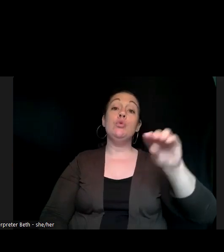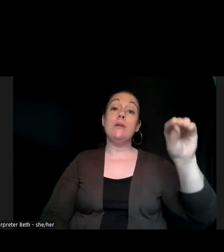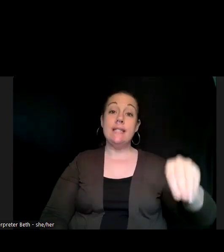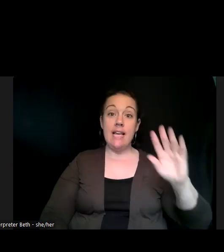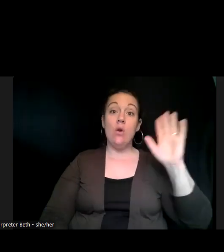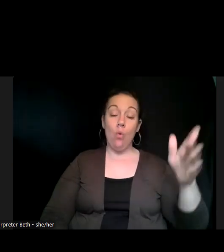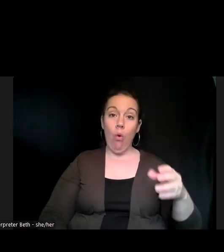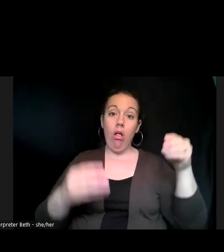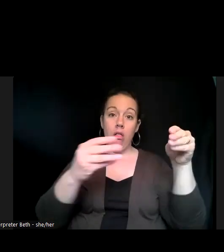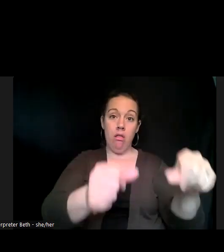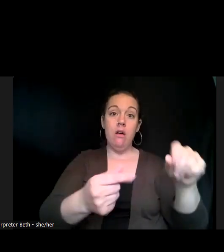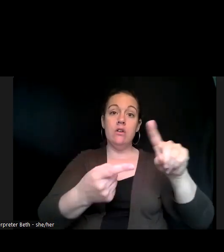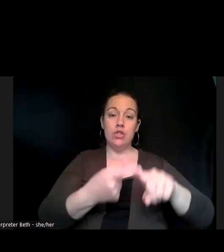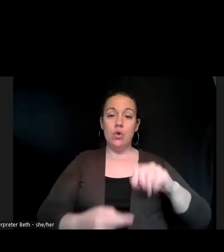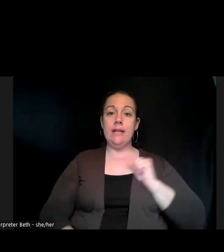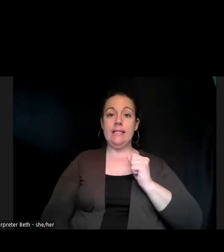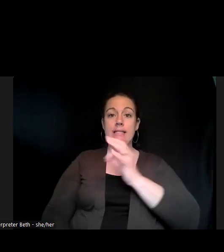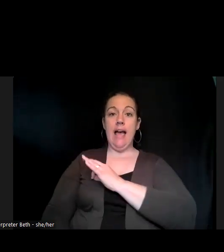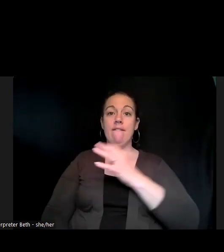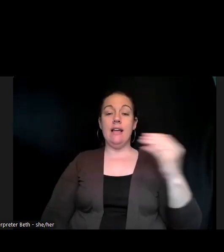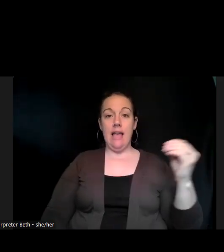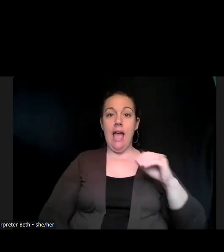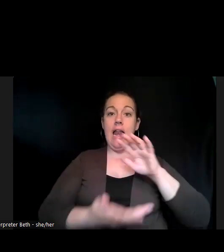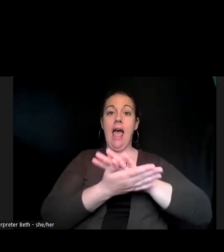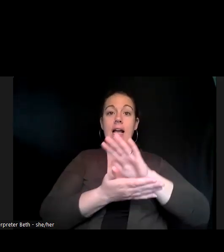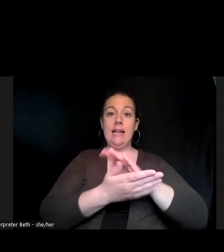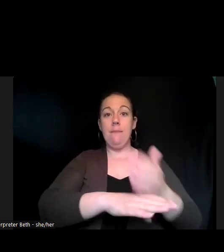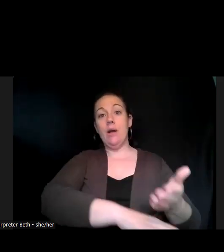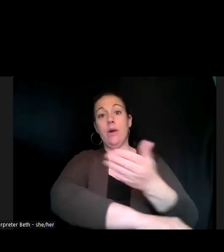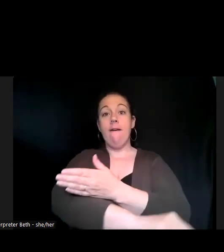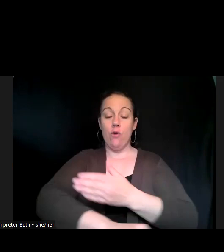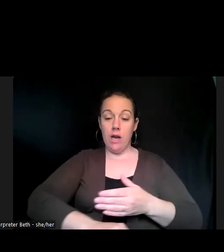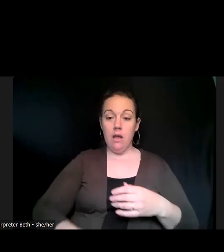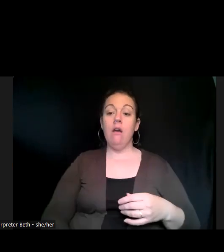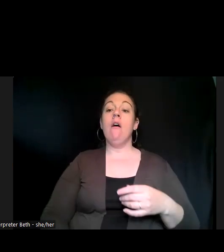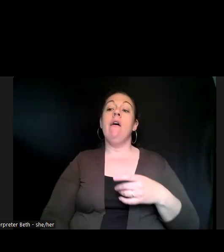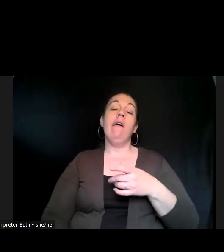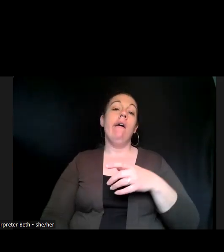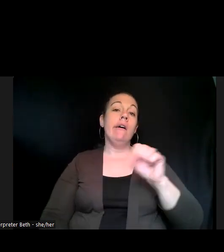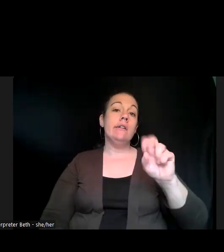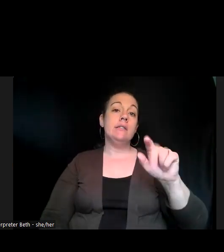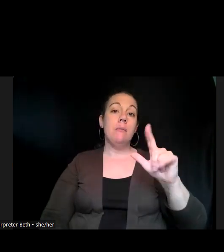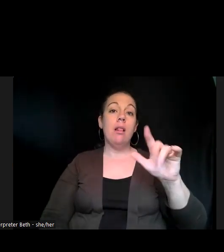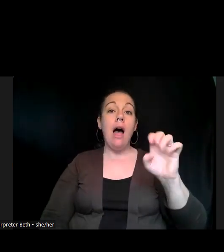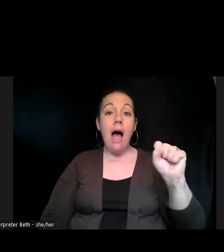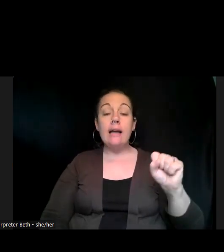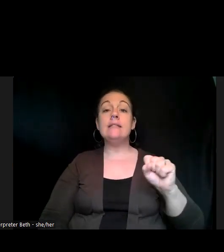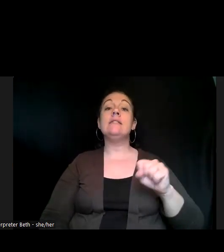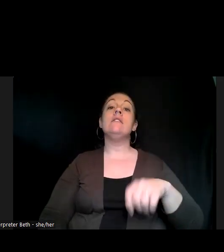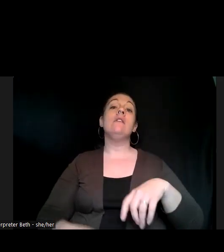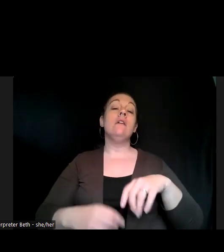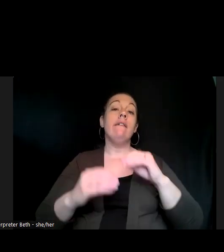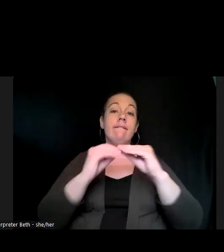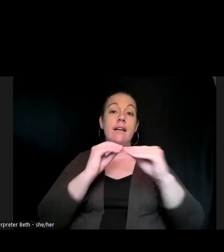staffing and academic recovery, whereas the balance has gone to expenses such as pandemic supplies, improving HVA systems,